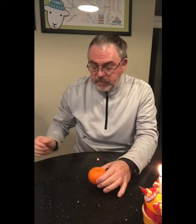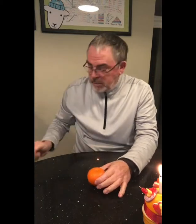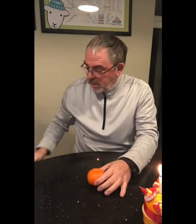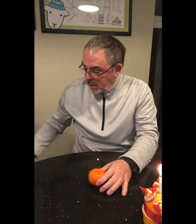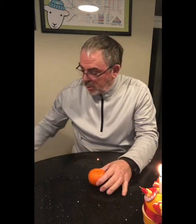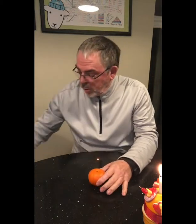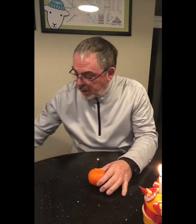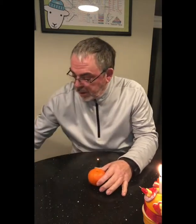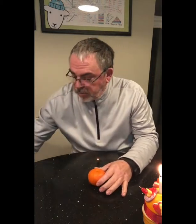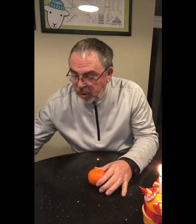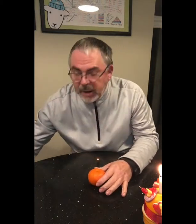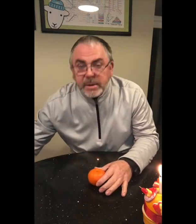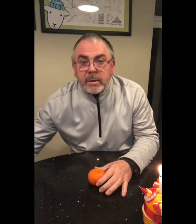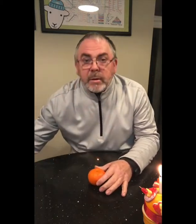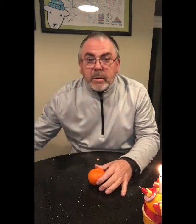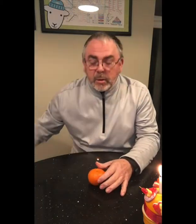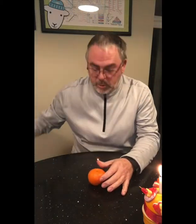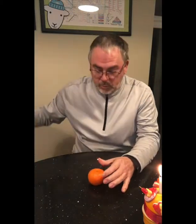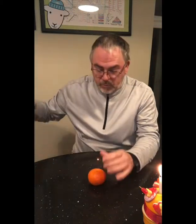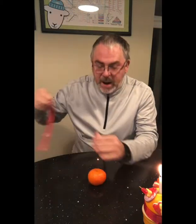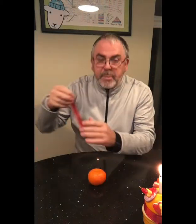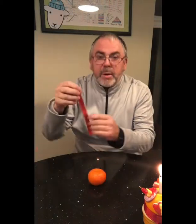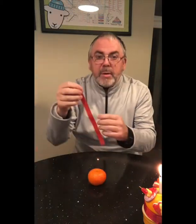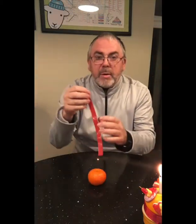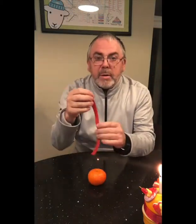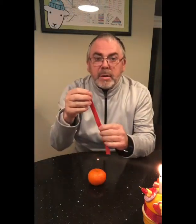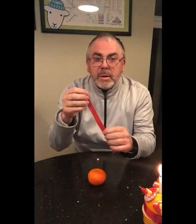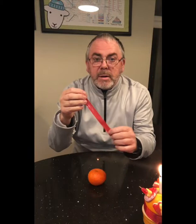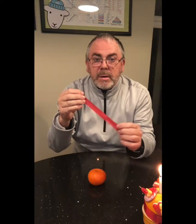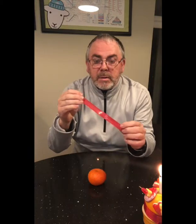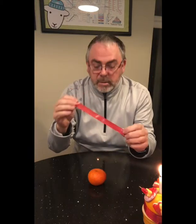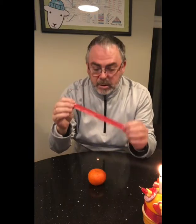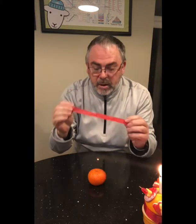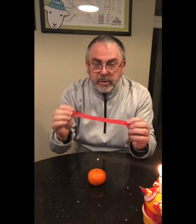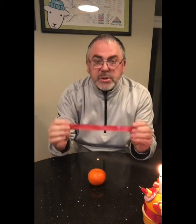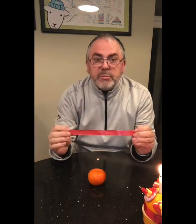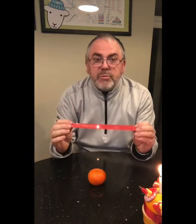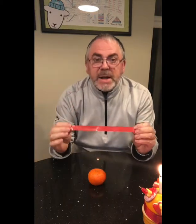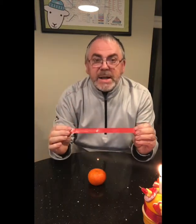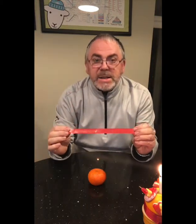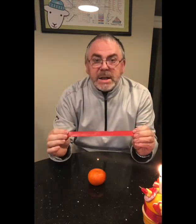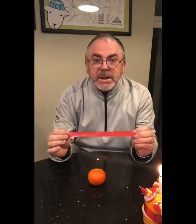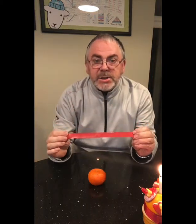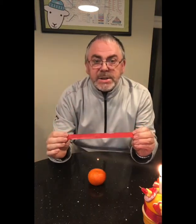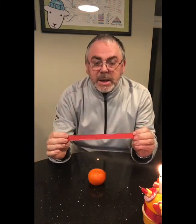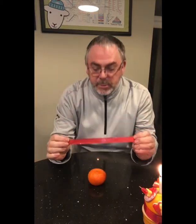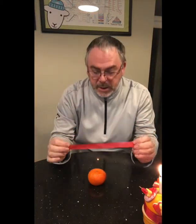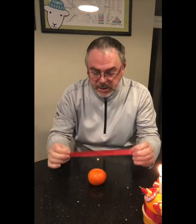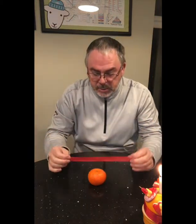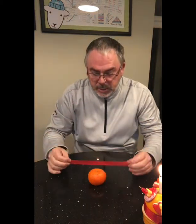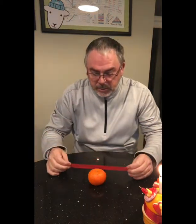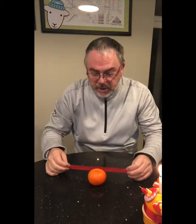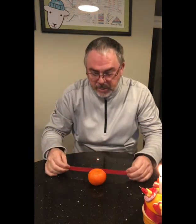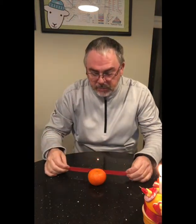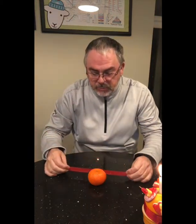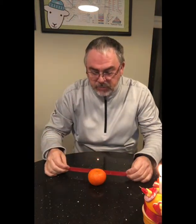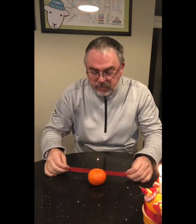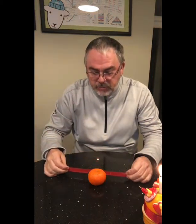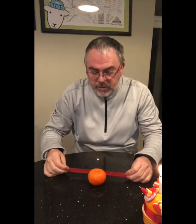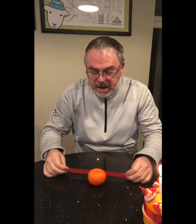orange, we're going to wrap, I've got some red insulation tape here, so I'm going to